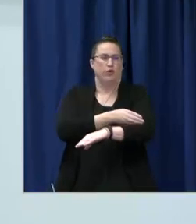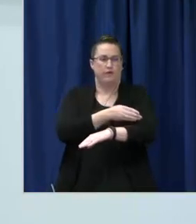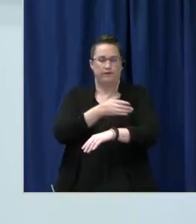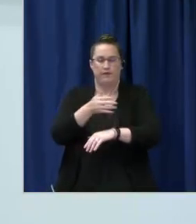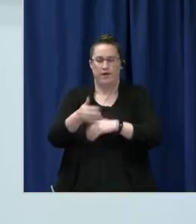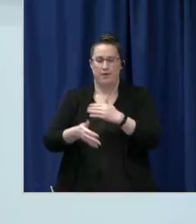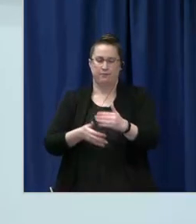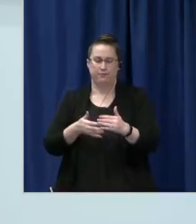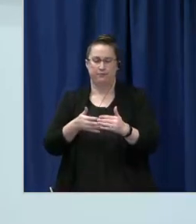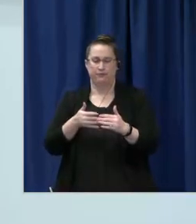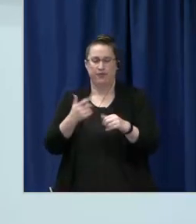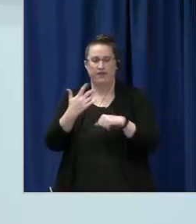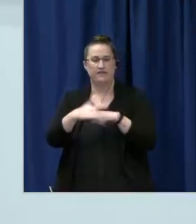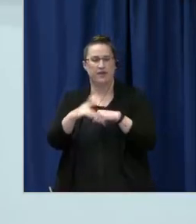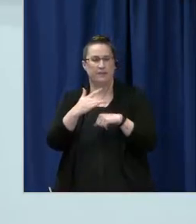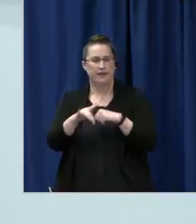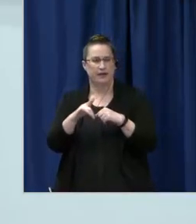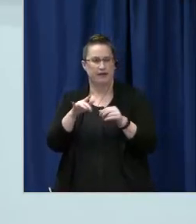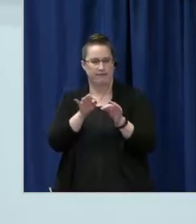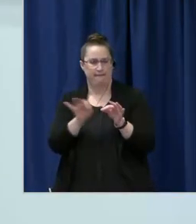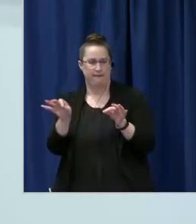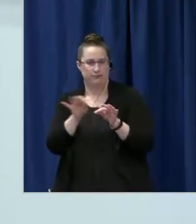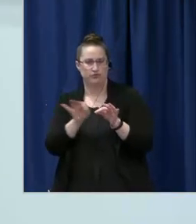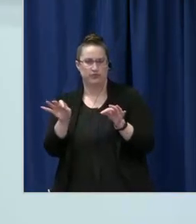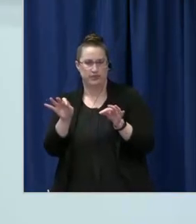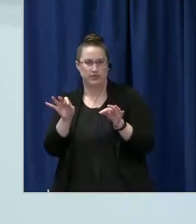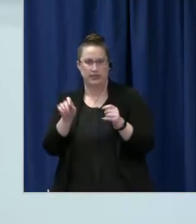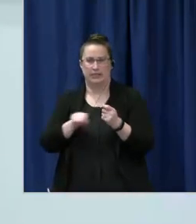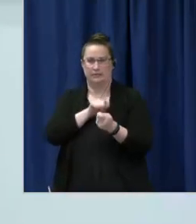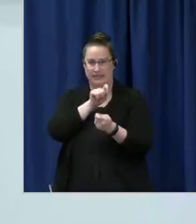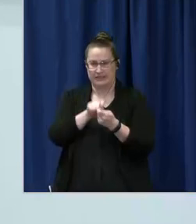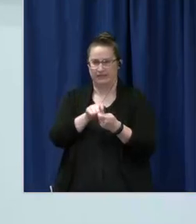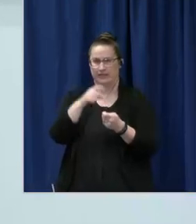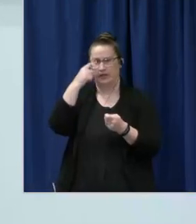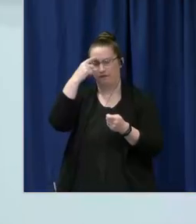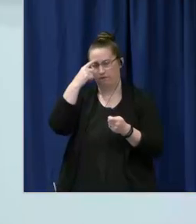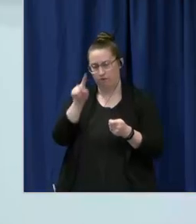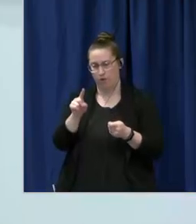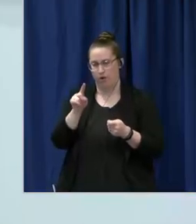the availability of captions, in particular